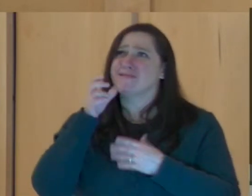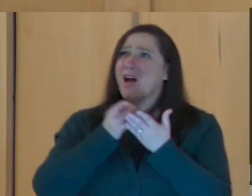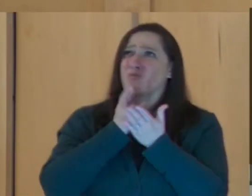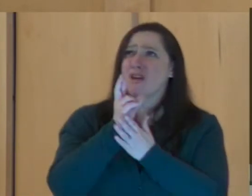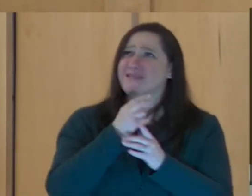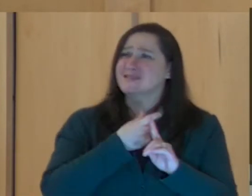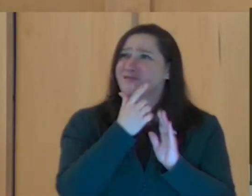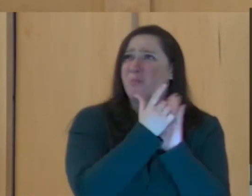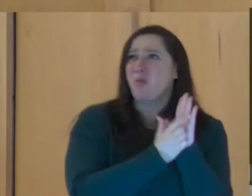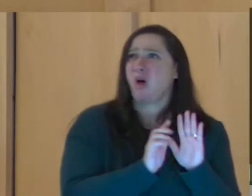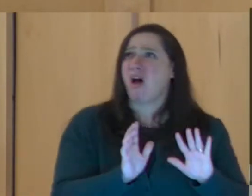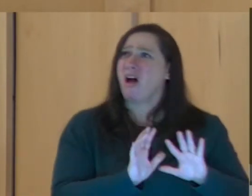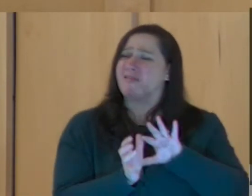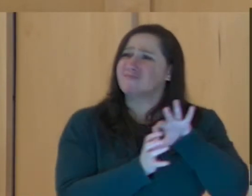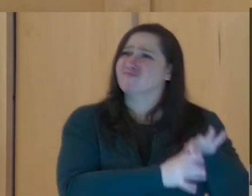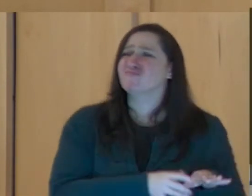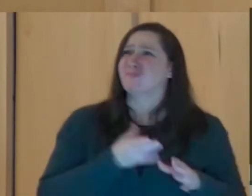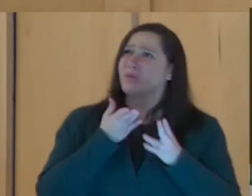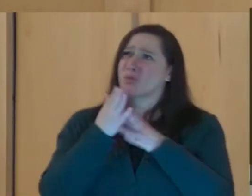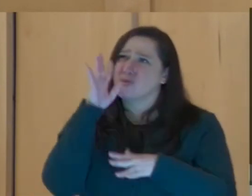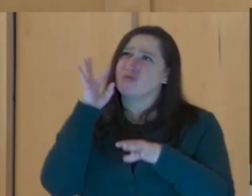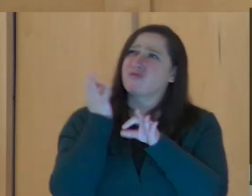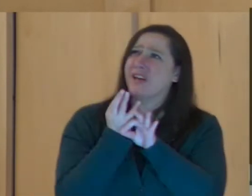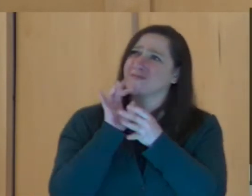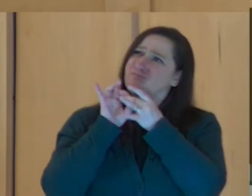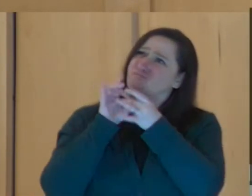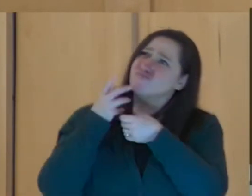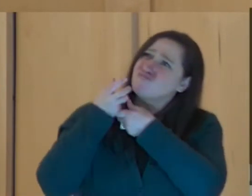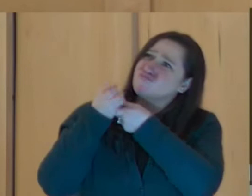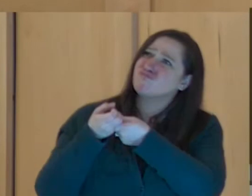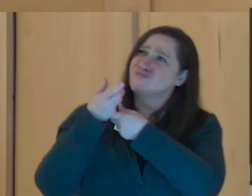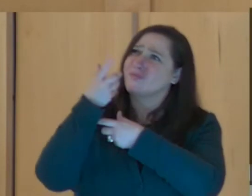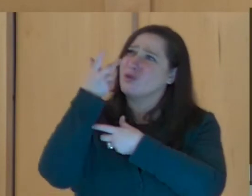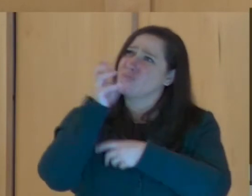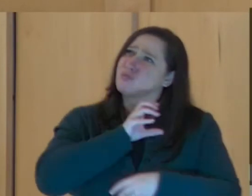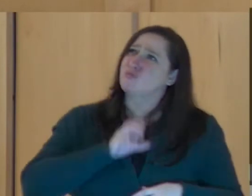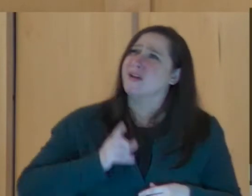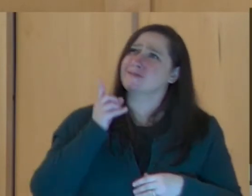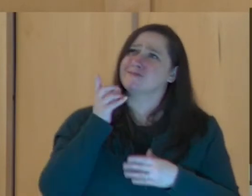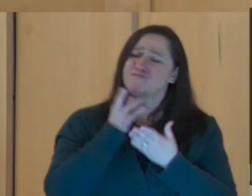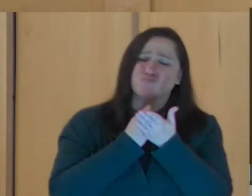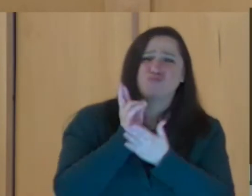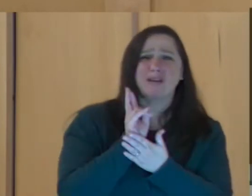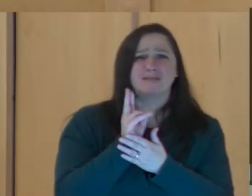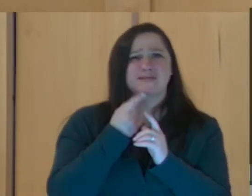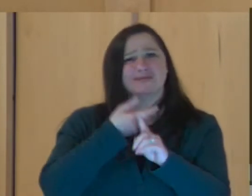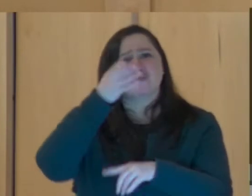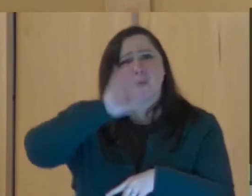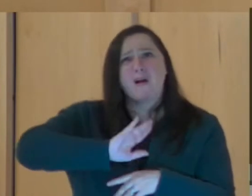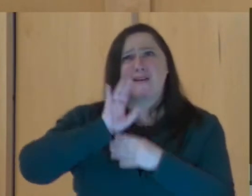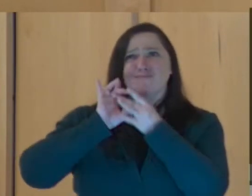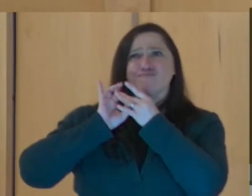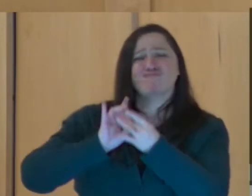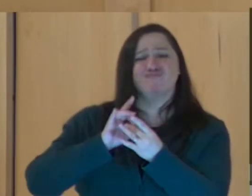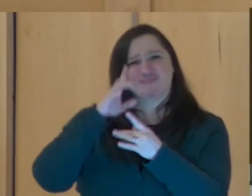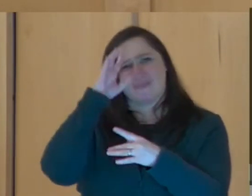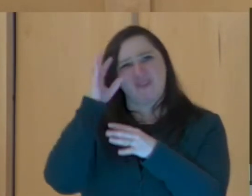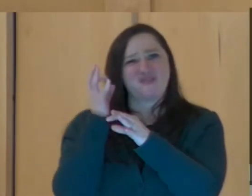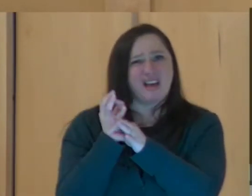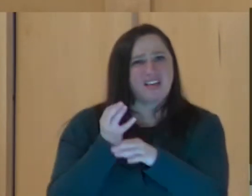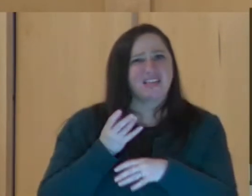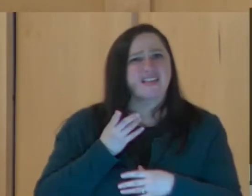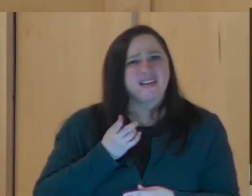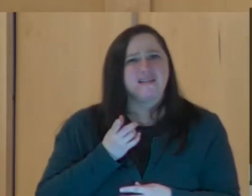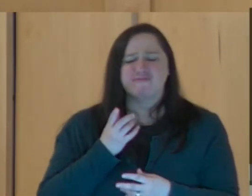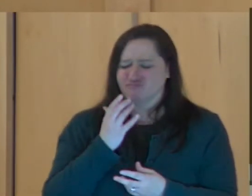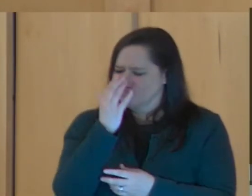law, but that which is through faith in Christ, the righteousness that comes from God on the basis of faith. I want